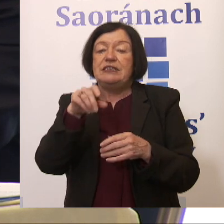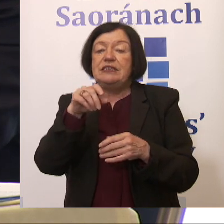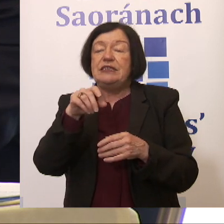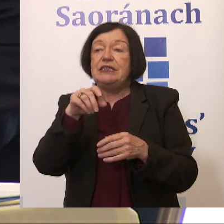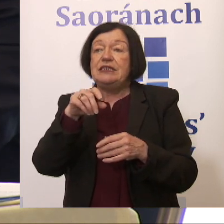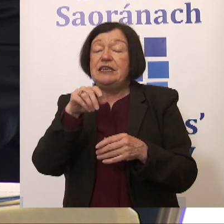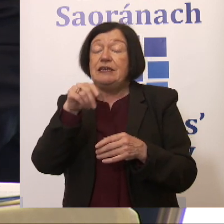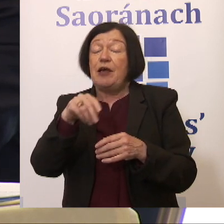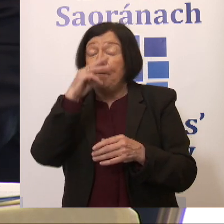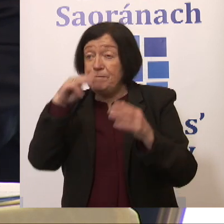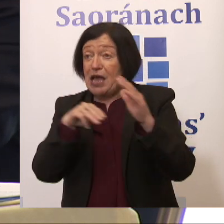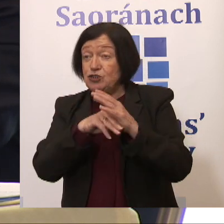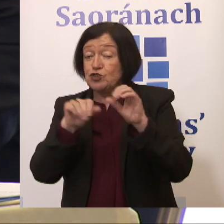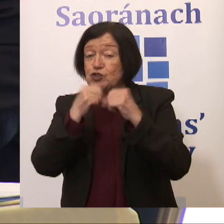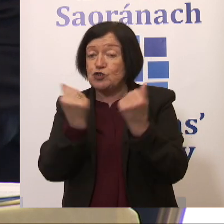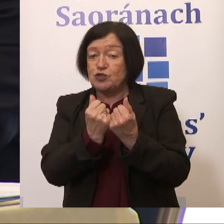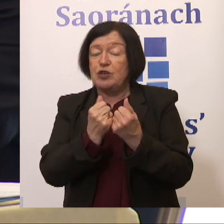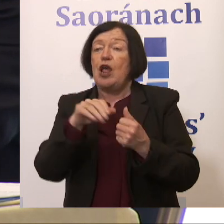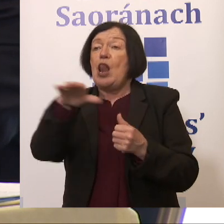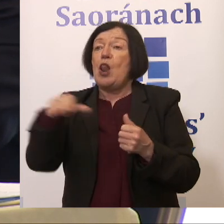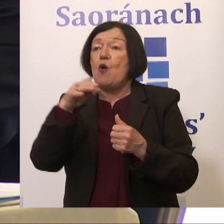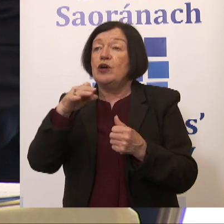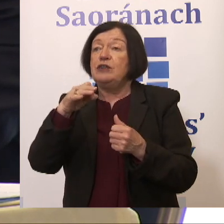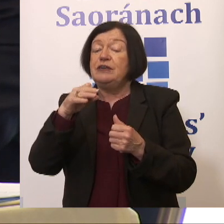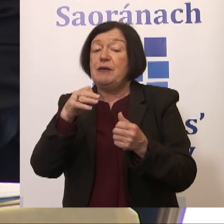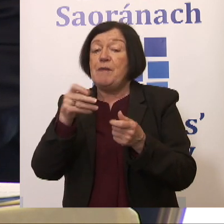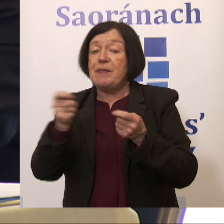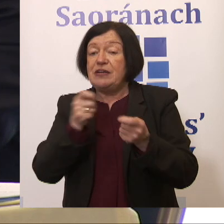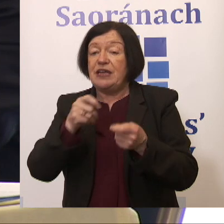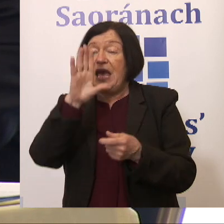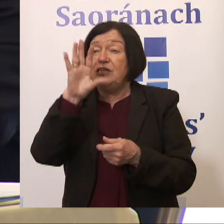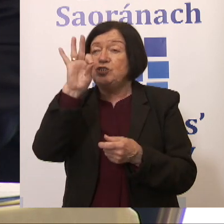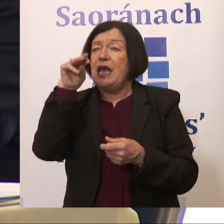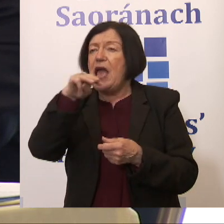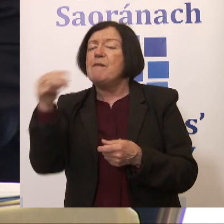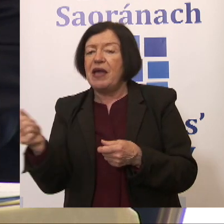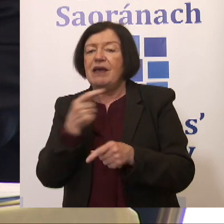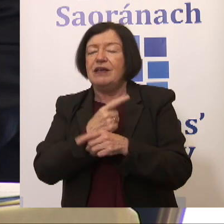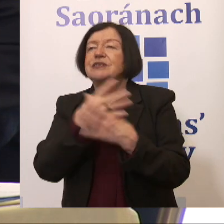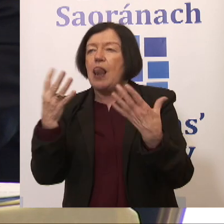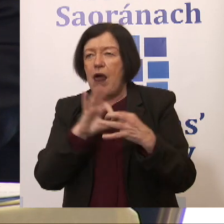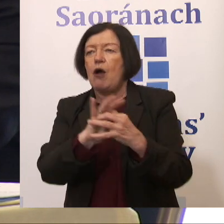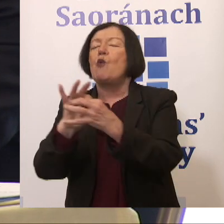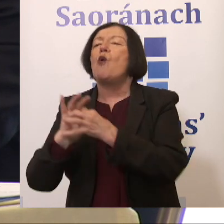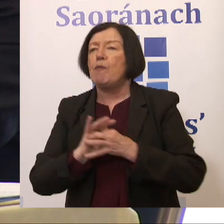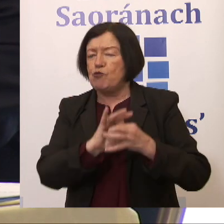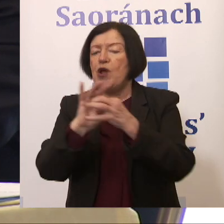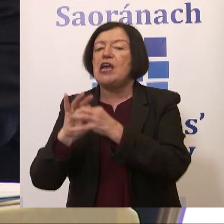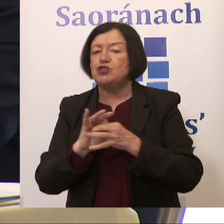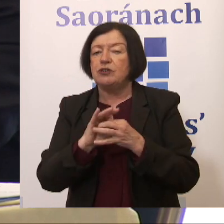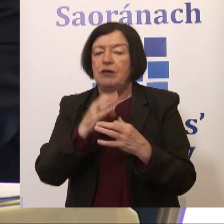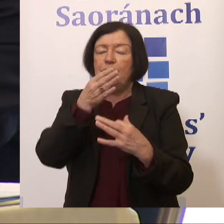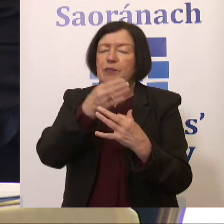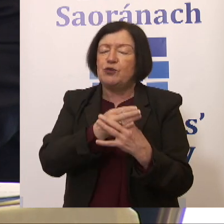Managers Association, the Local Government Management Agency, the LGMA, there is a lot of cooperation now